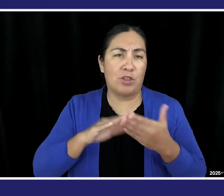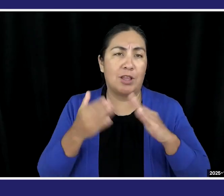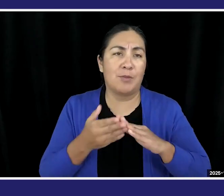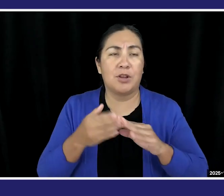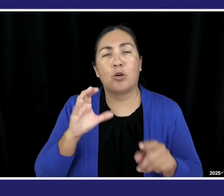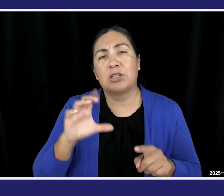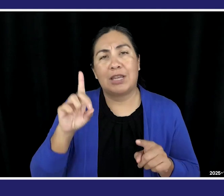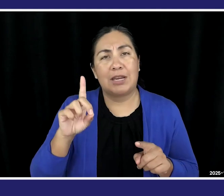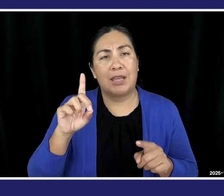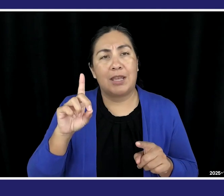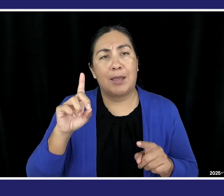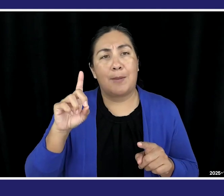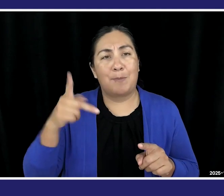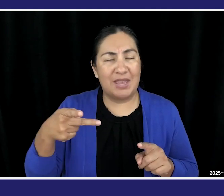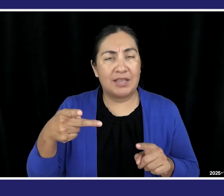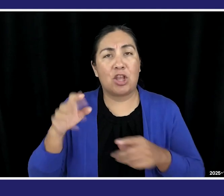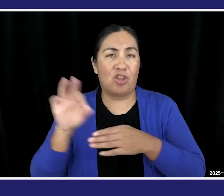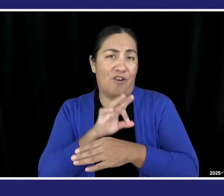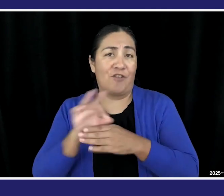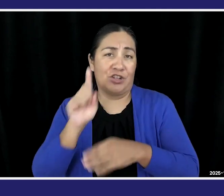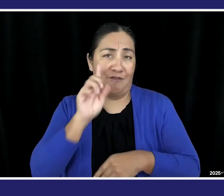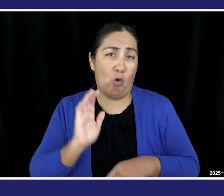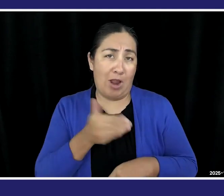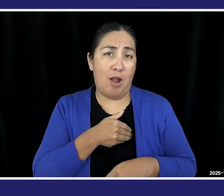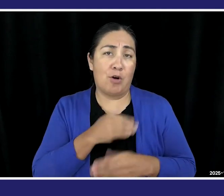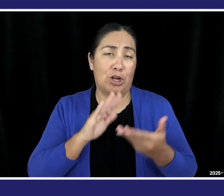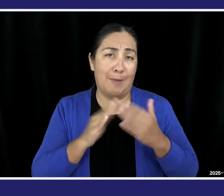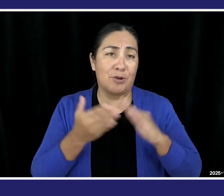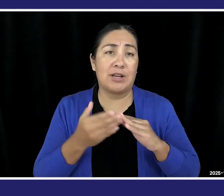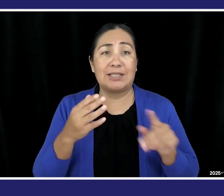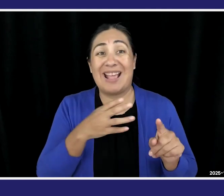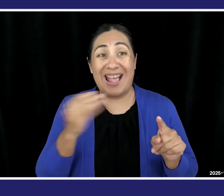range help. We really want this. Thank you so very much.